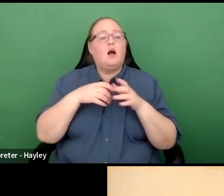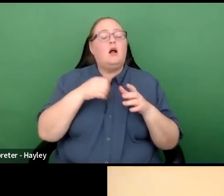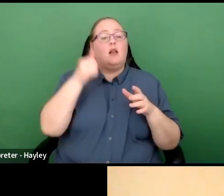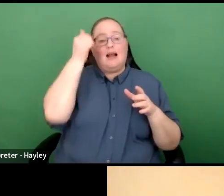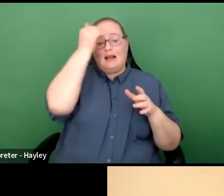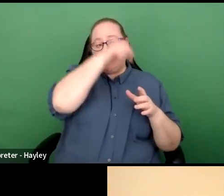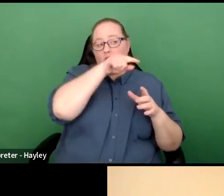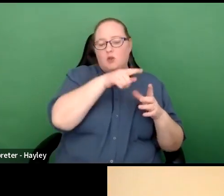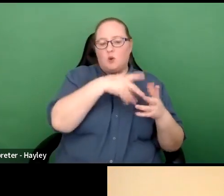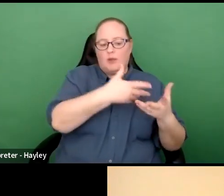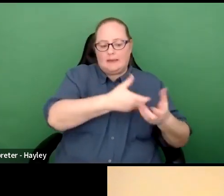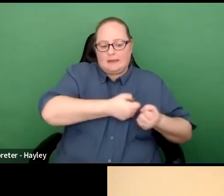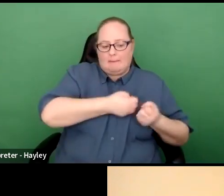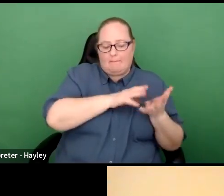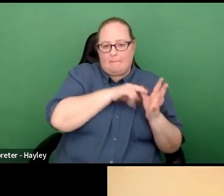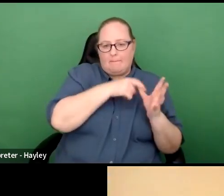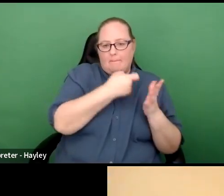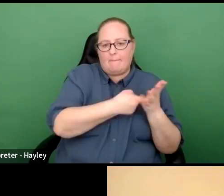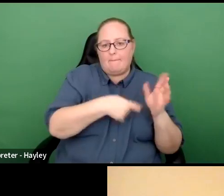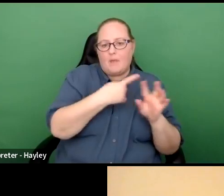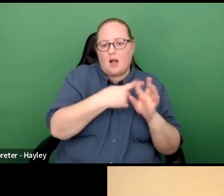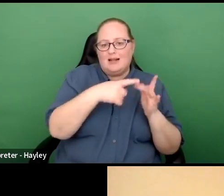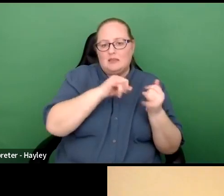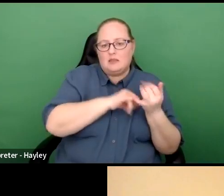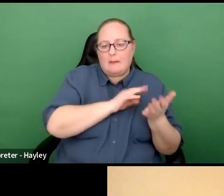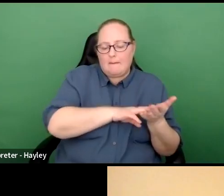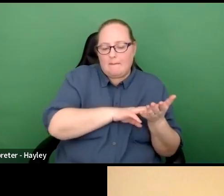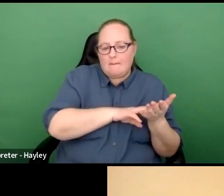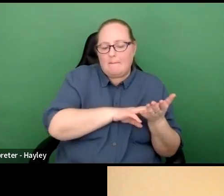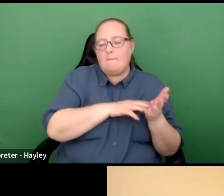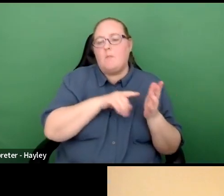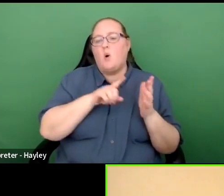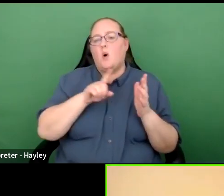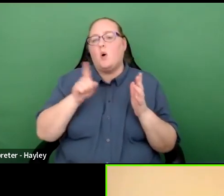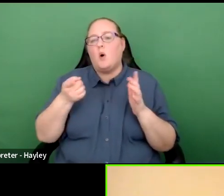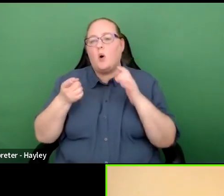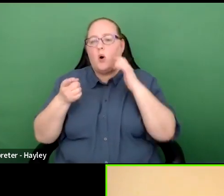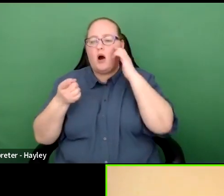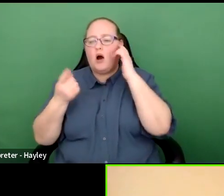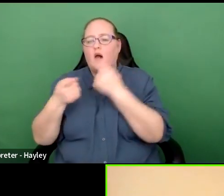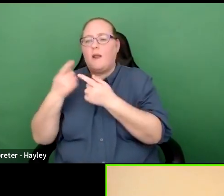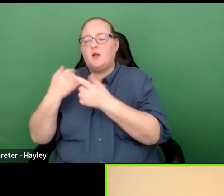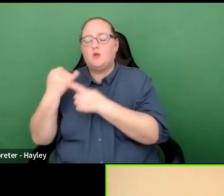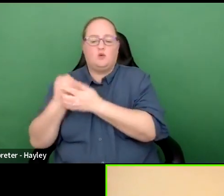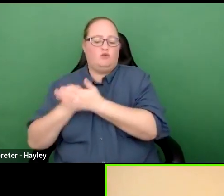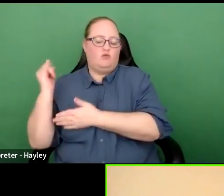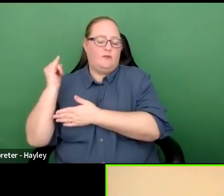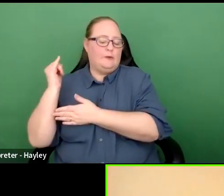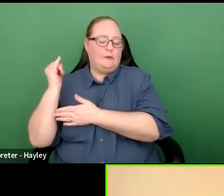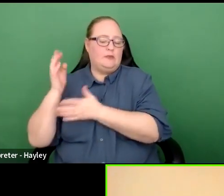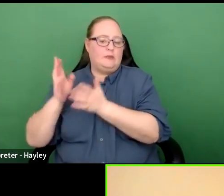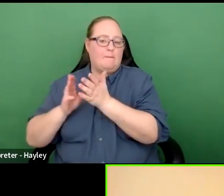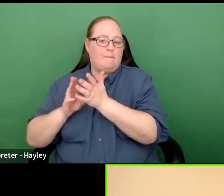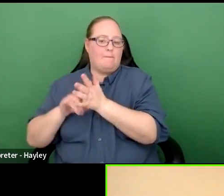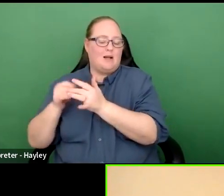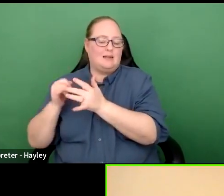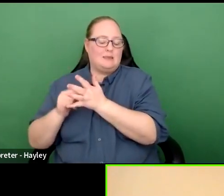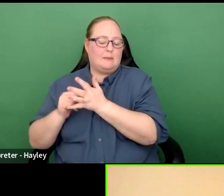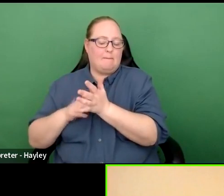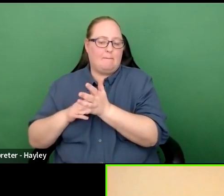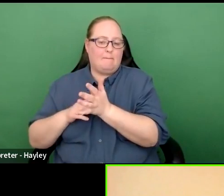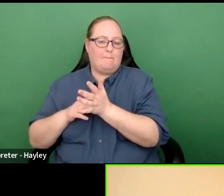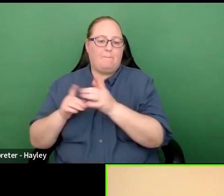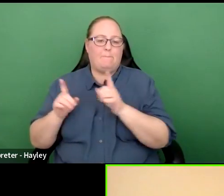versus those who didn't? Is that what you're talking about? Or are you talking about different estates? No, those who came from your